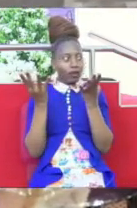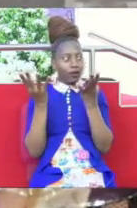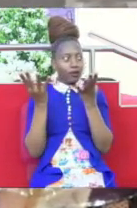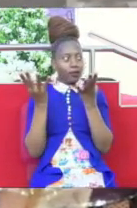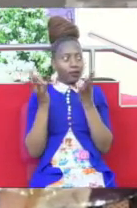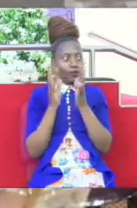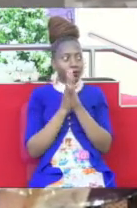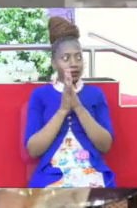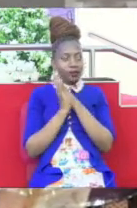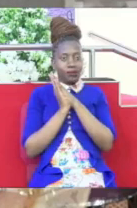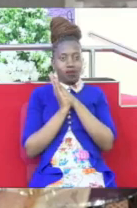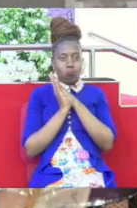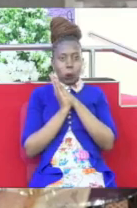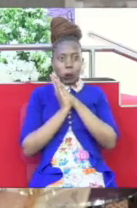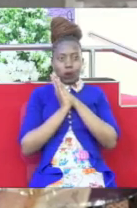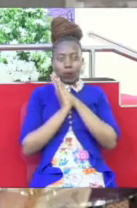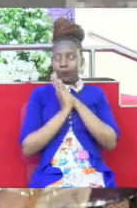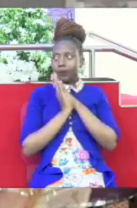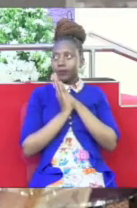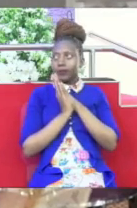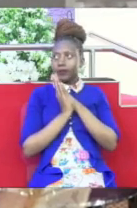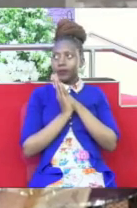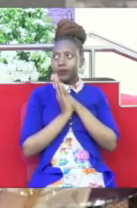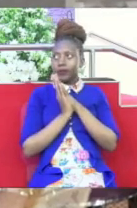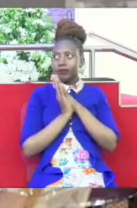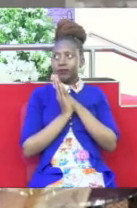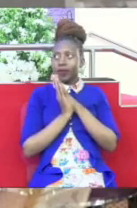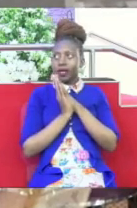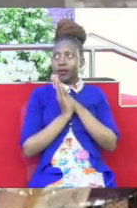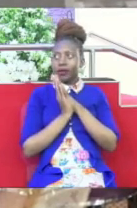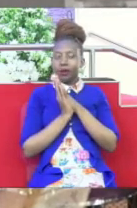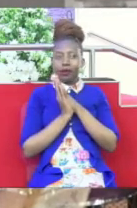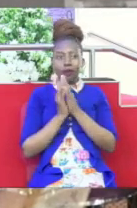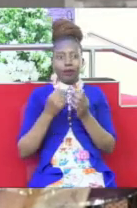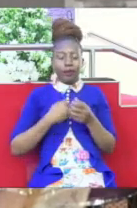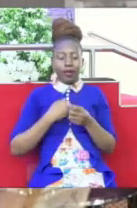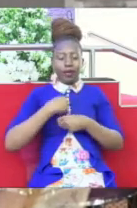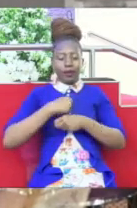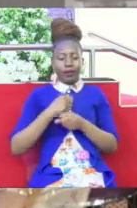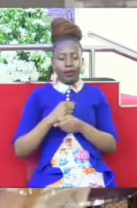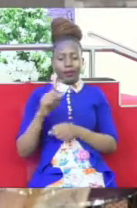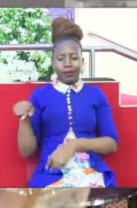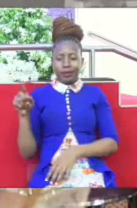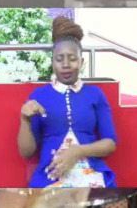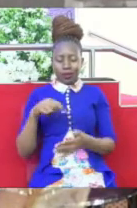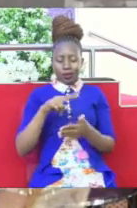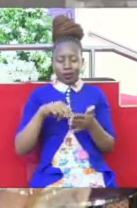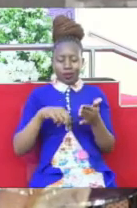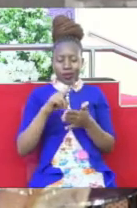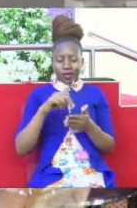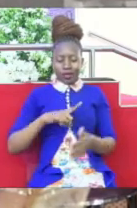Yeah, I got a note. Nikapata ujumbe kama huo. And I made the mistake of reading it. Na nikafanya makosa ya kusoma. Out